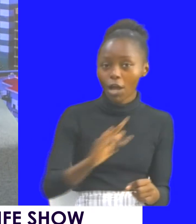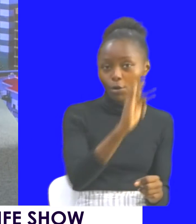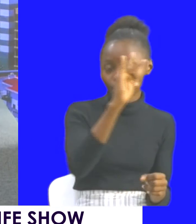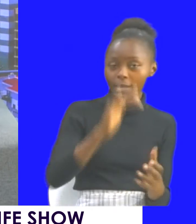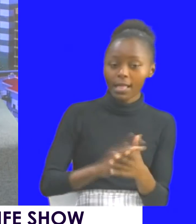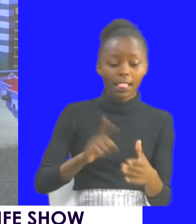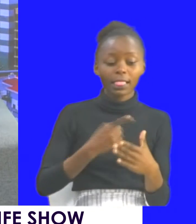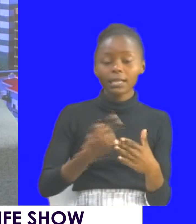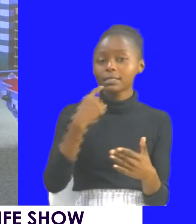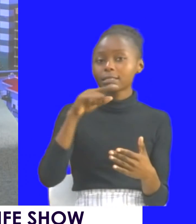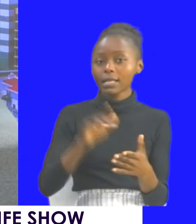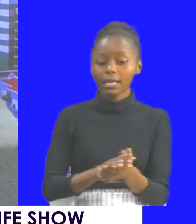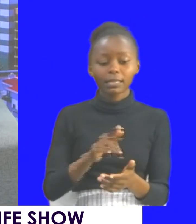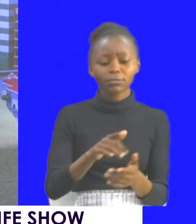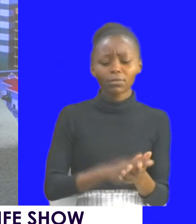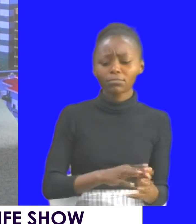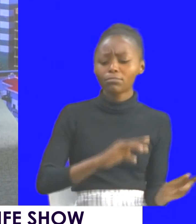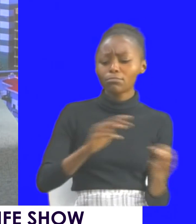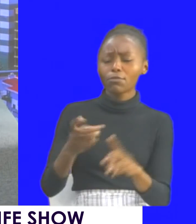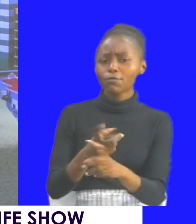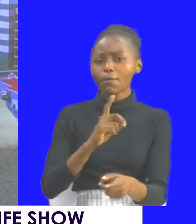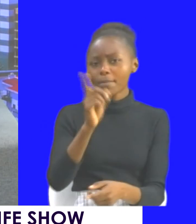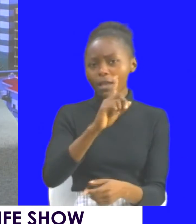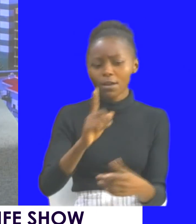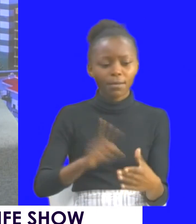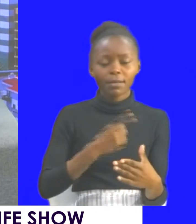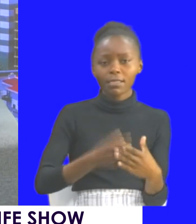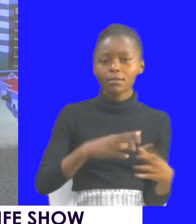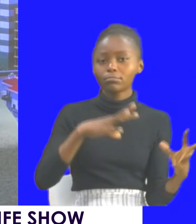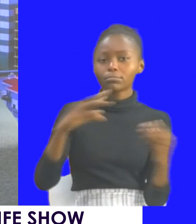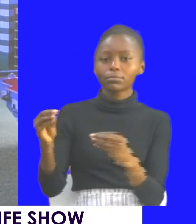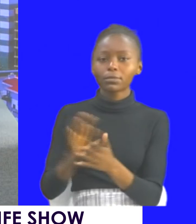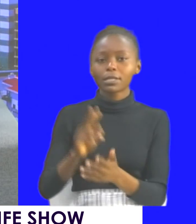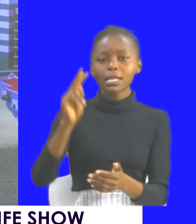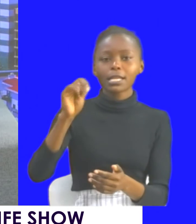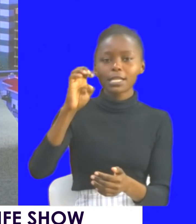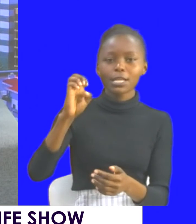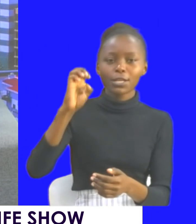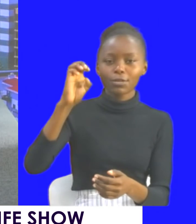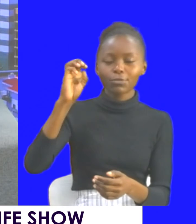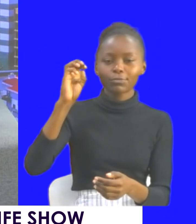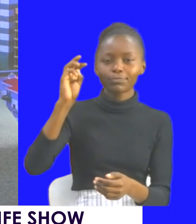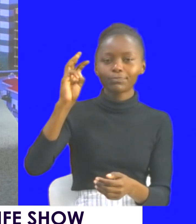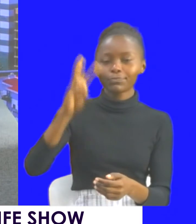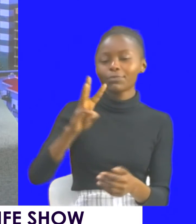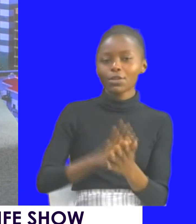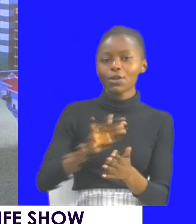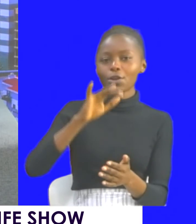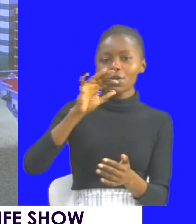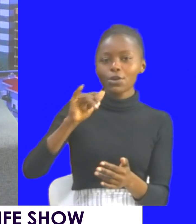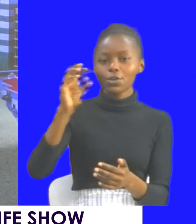this aeroplane will take off from Nairobi and it will land in New York or in Heathrow, somewhere in London.